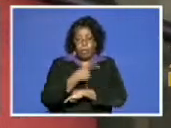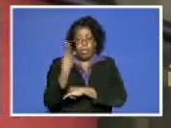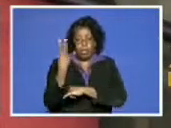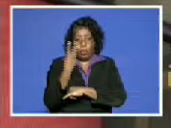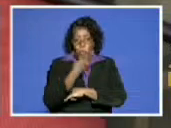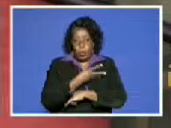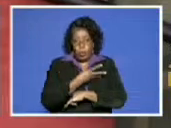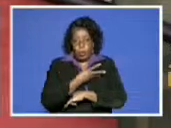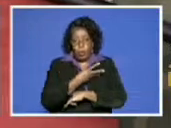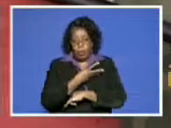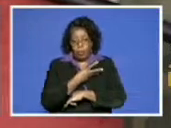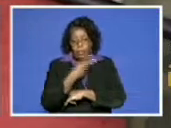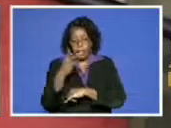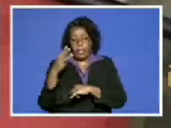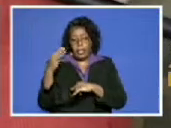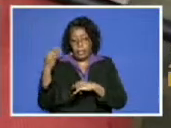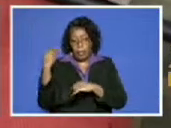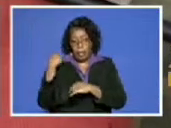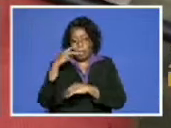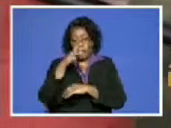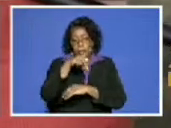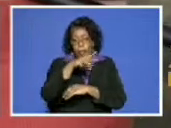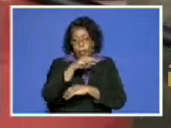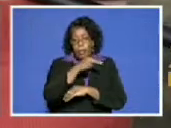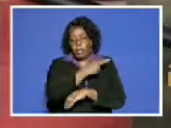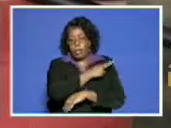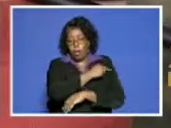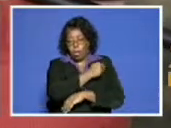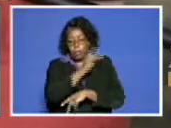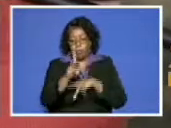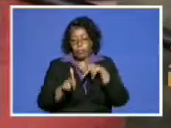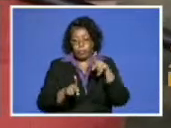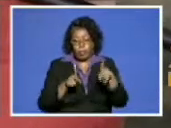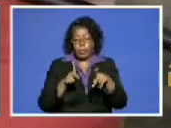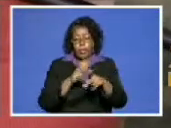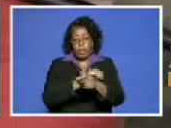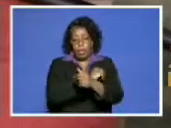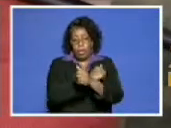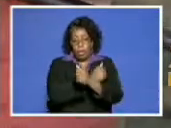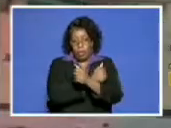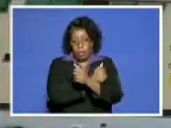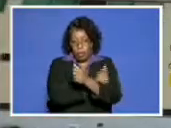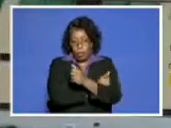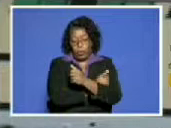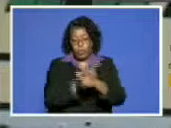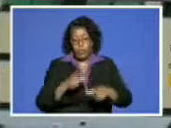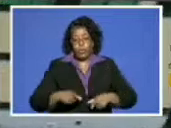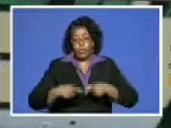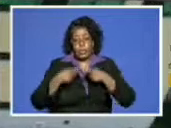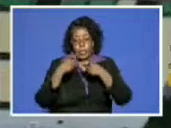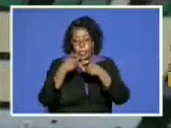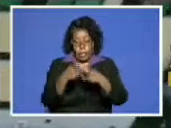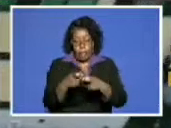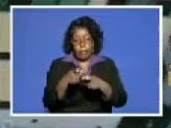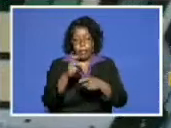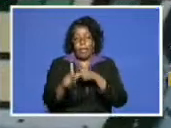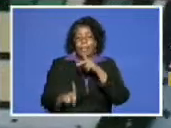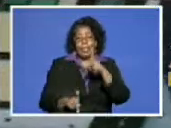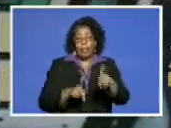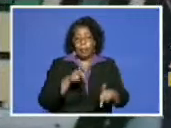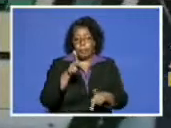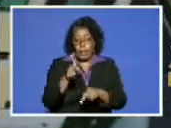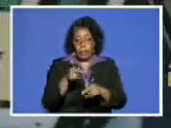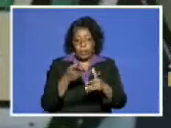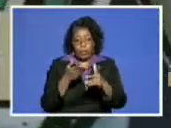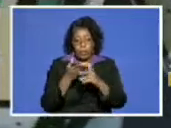it, meaning the management of the Princess Margaret Hospital Public Hospitals Authority, we wanted to be able to give the public, through